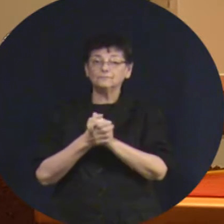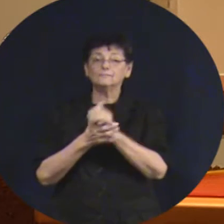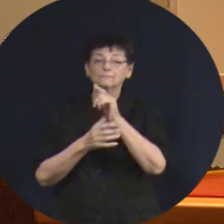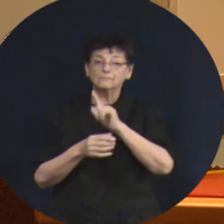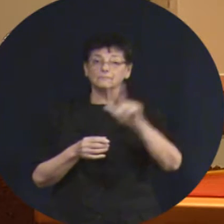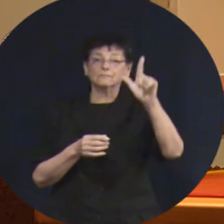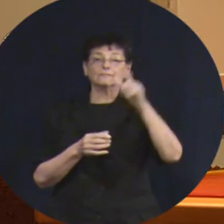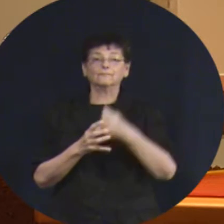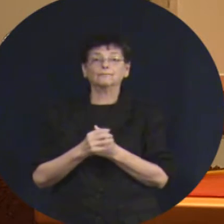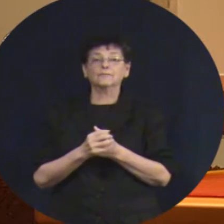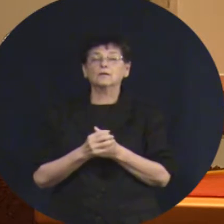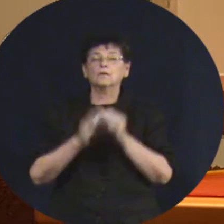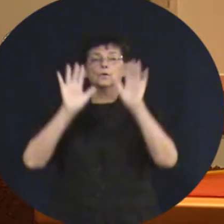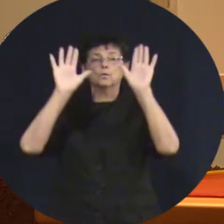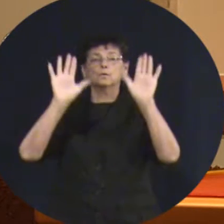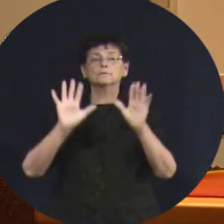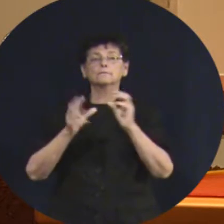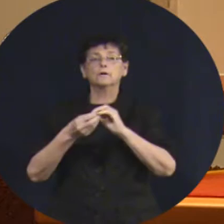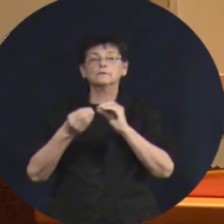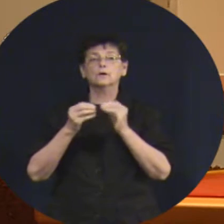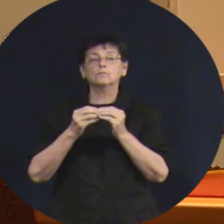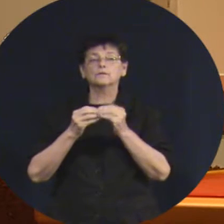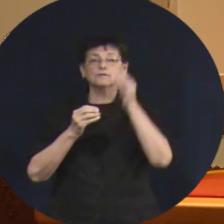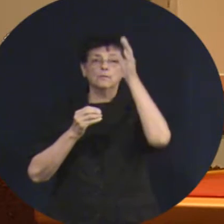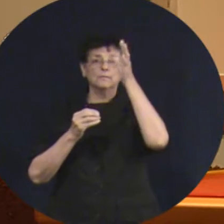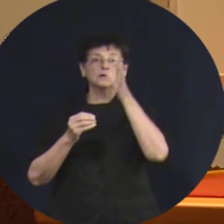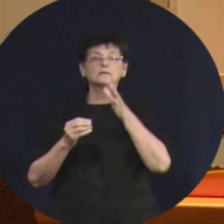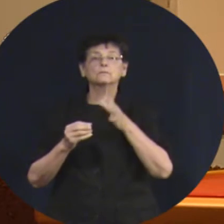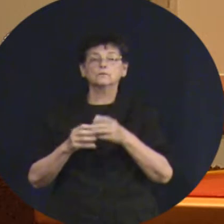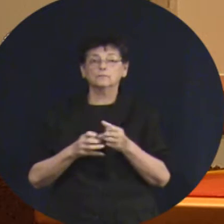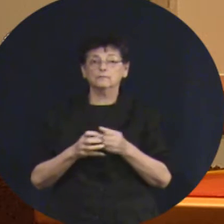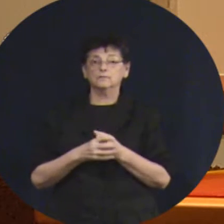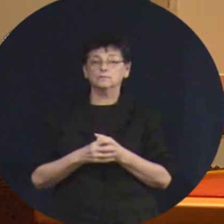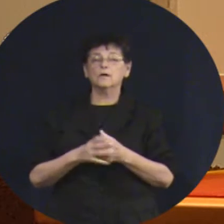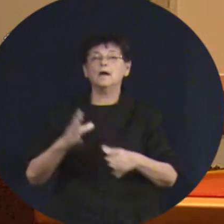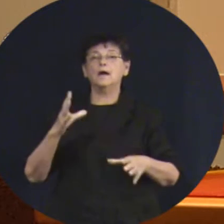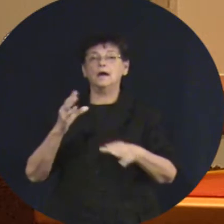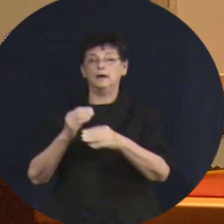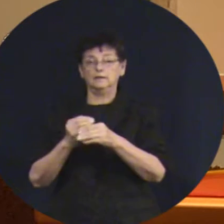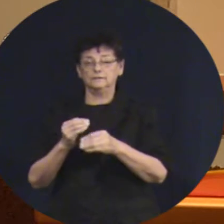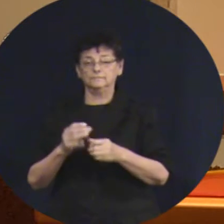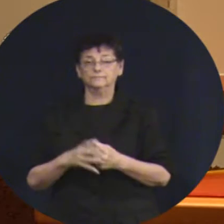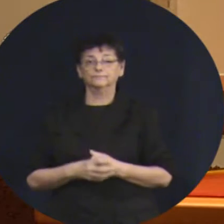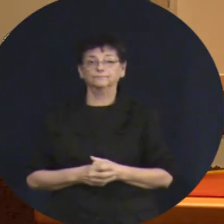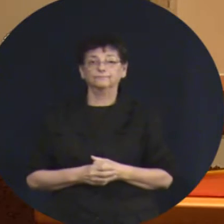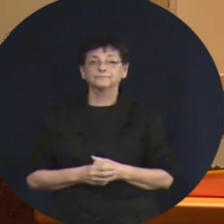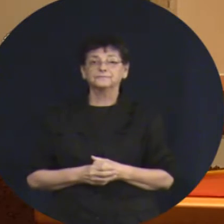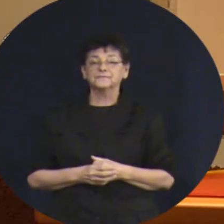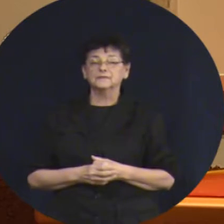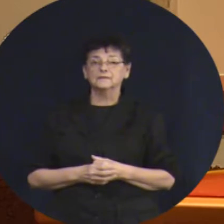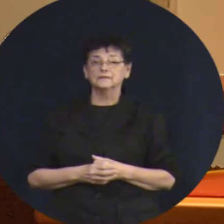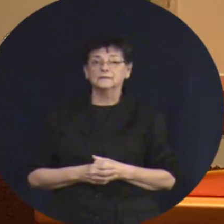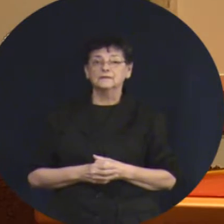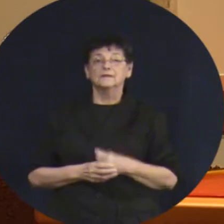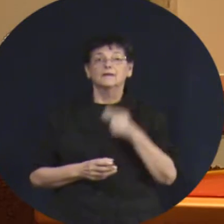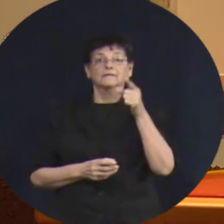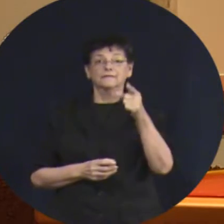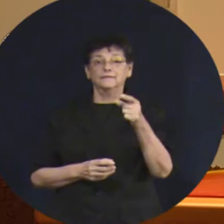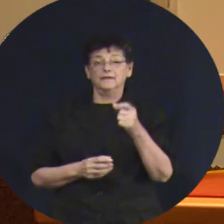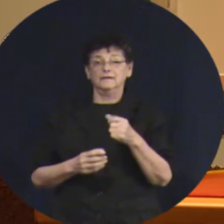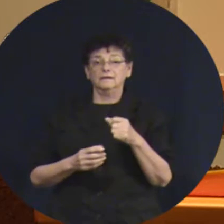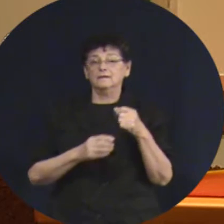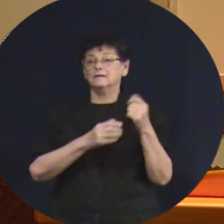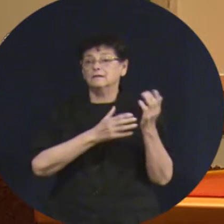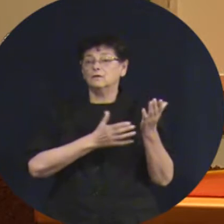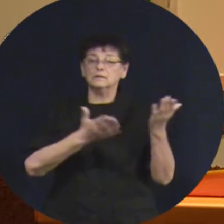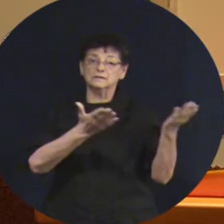Lord, great numbers of men and women were added to them. Thus, they even carried